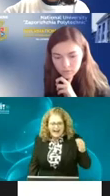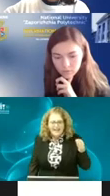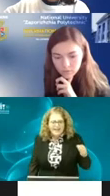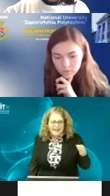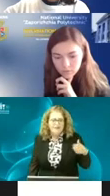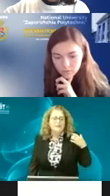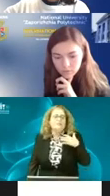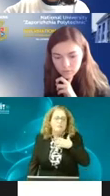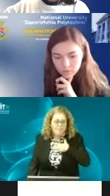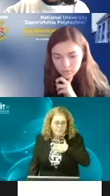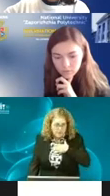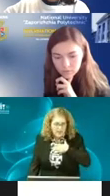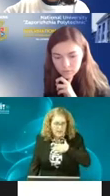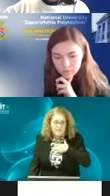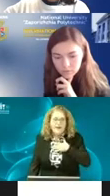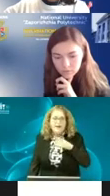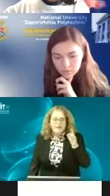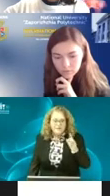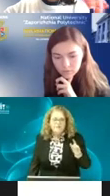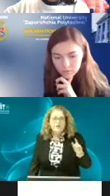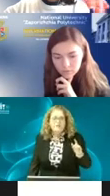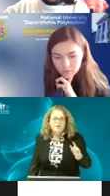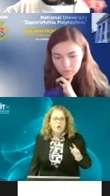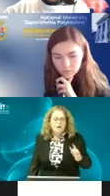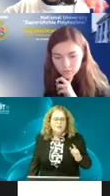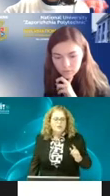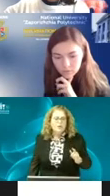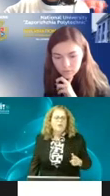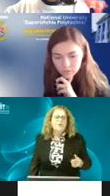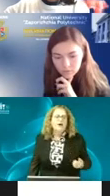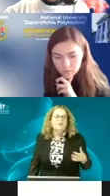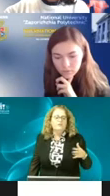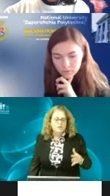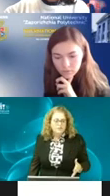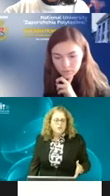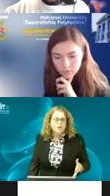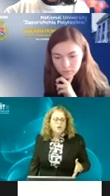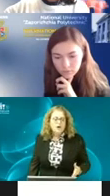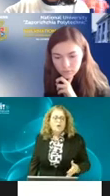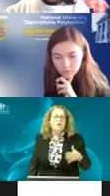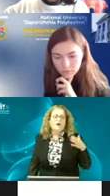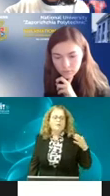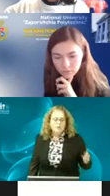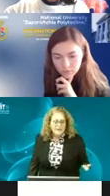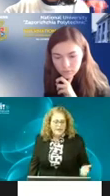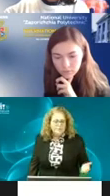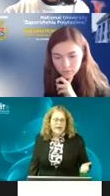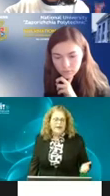And I claim, this is my personal claim, they differ in the qualities, whether they are just visual or they